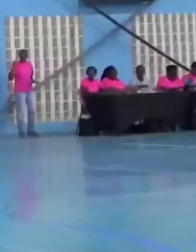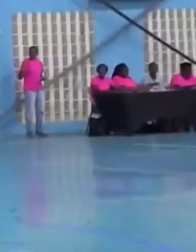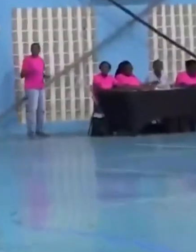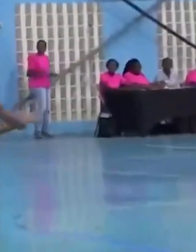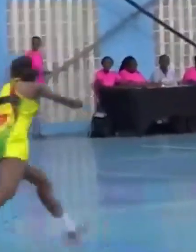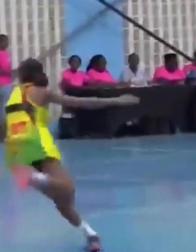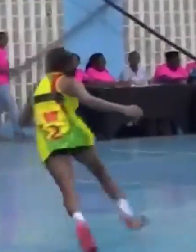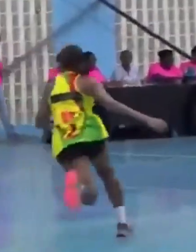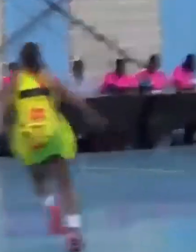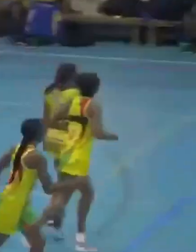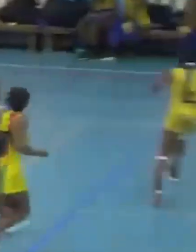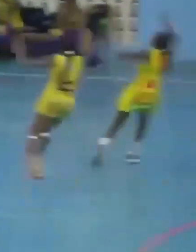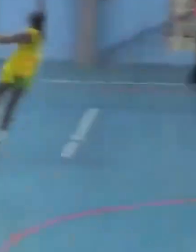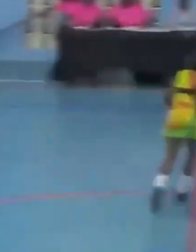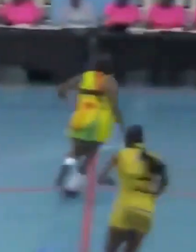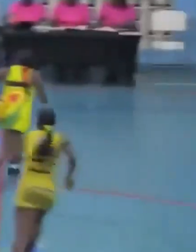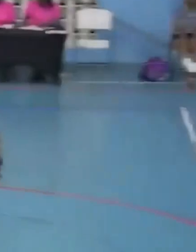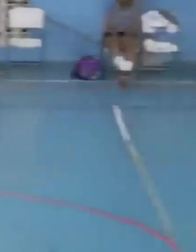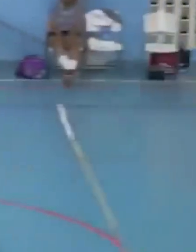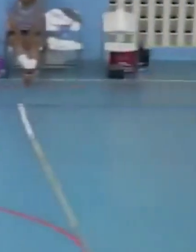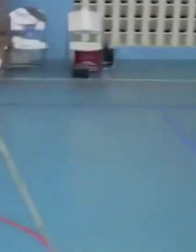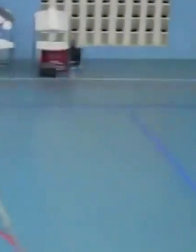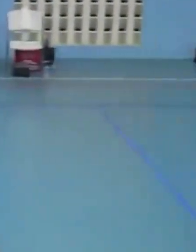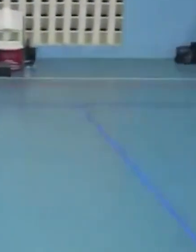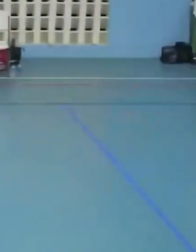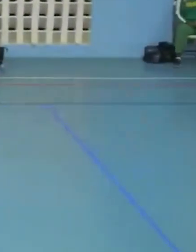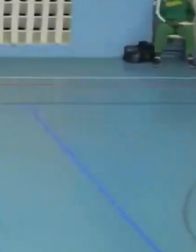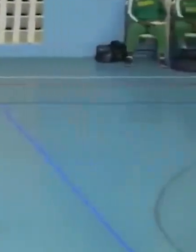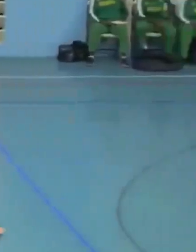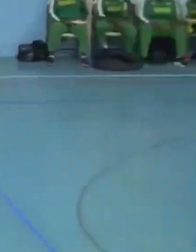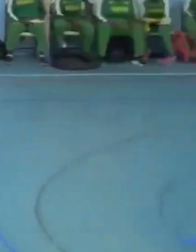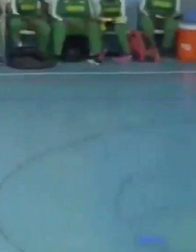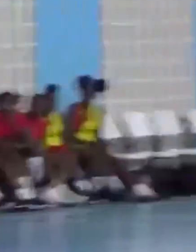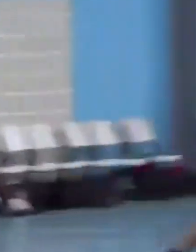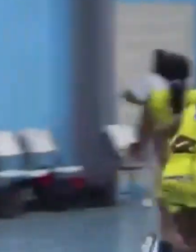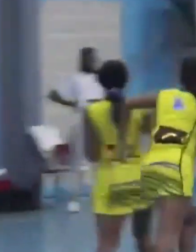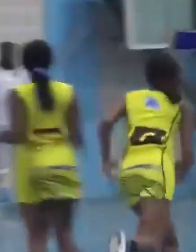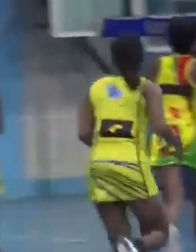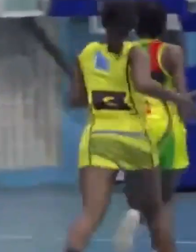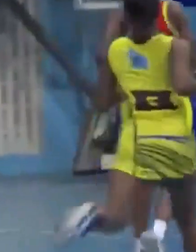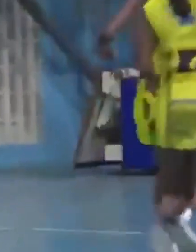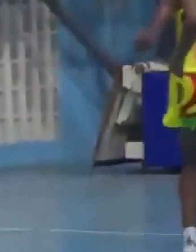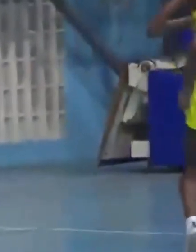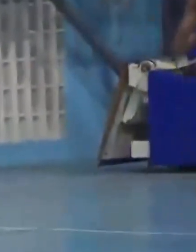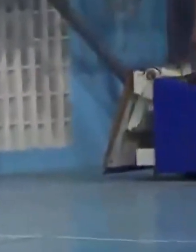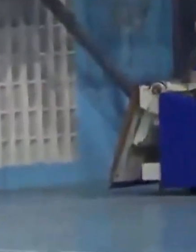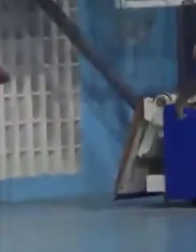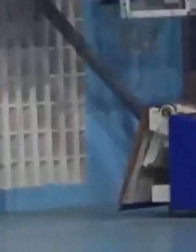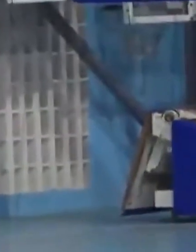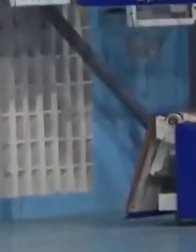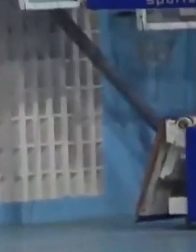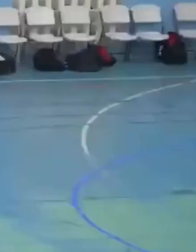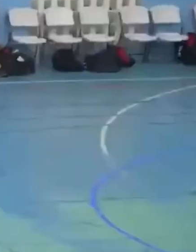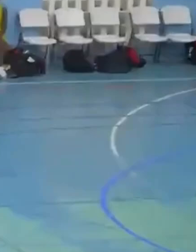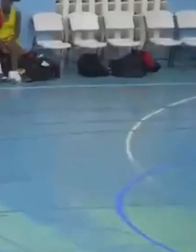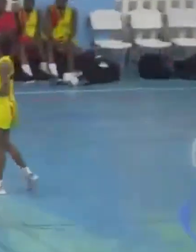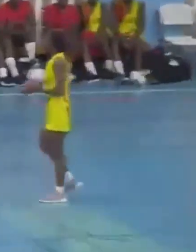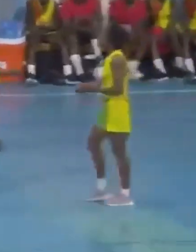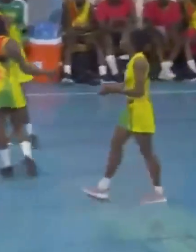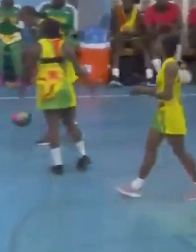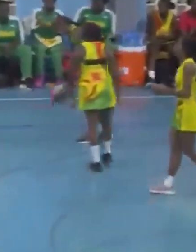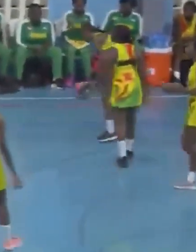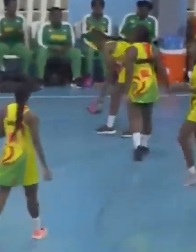defense for Grenada. We could already see the Bajans getting ready to go wild. The score is now 27 to